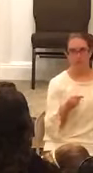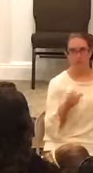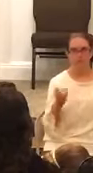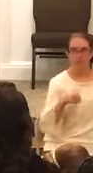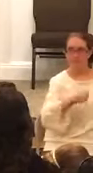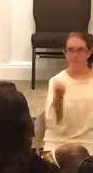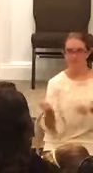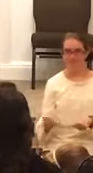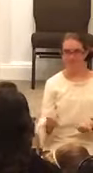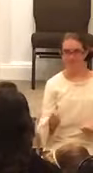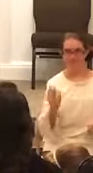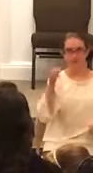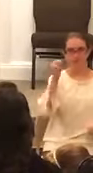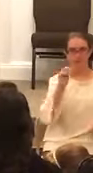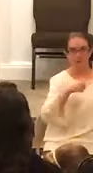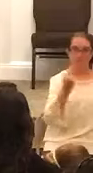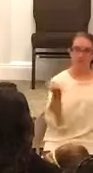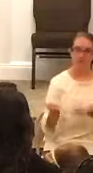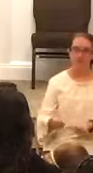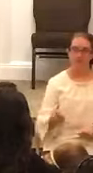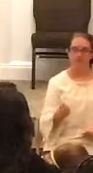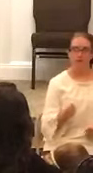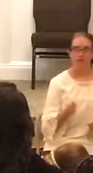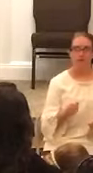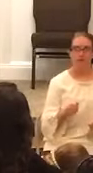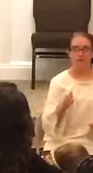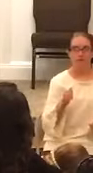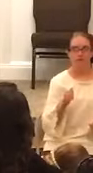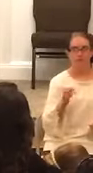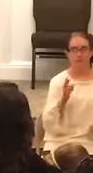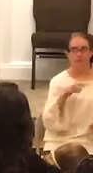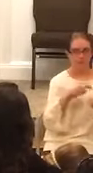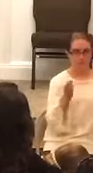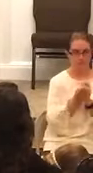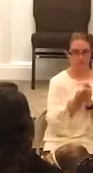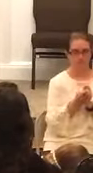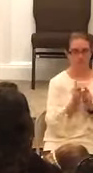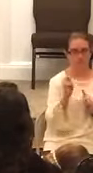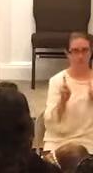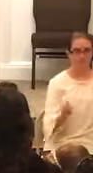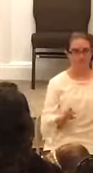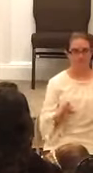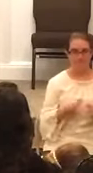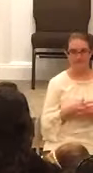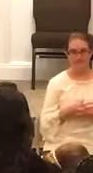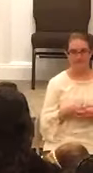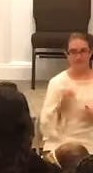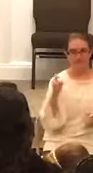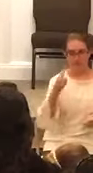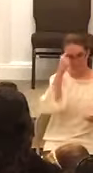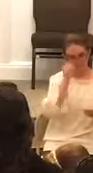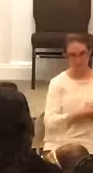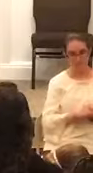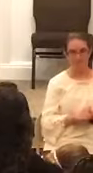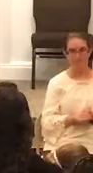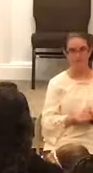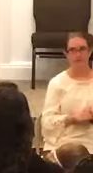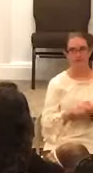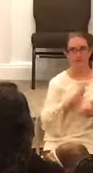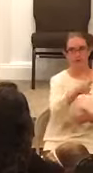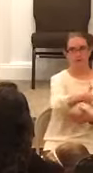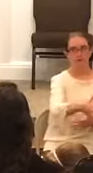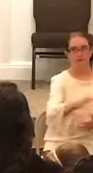were you baptized? They said, under John's baptism. He said, John barely baptized with a baptism of repentance, saying that people, that is, that they should believe on him which come after